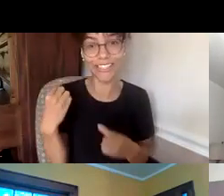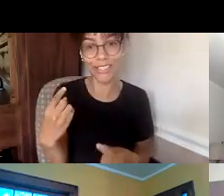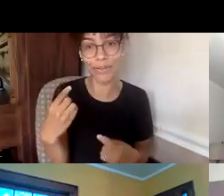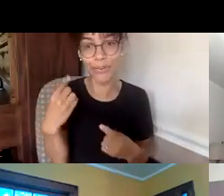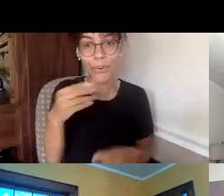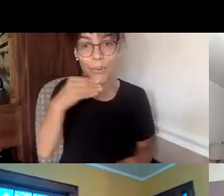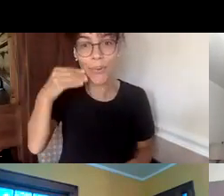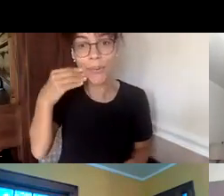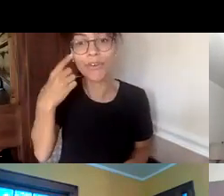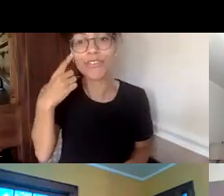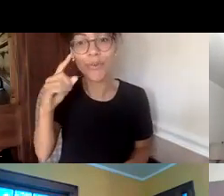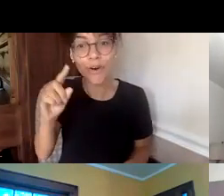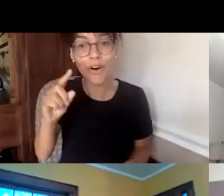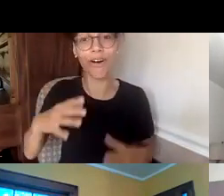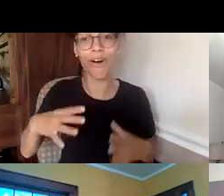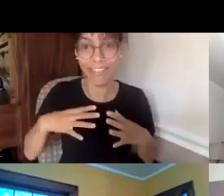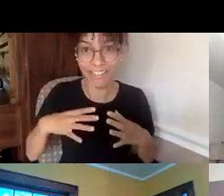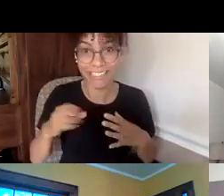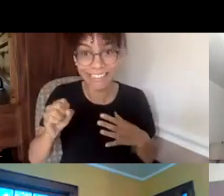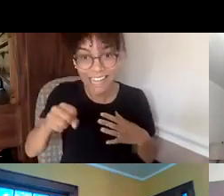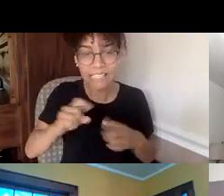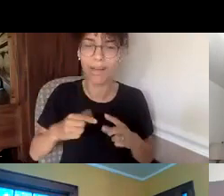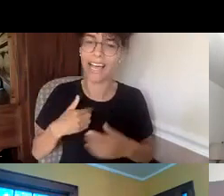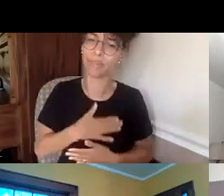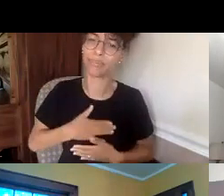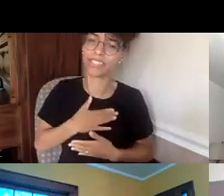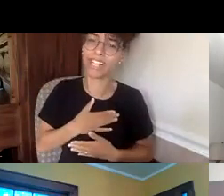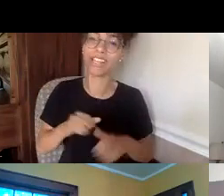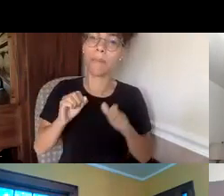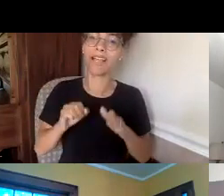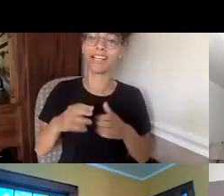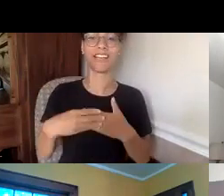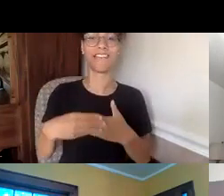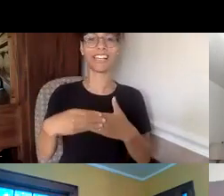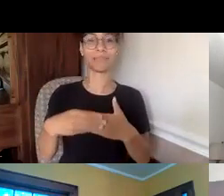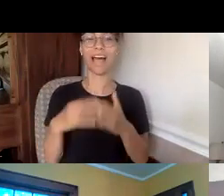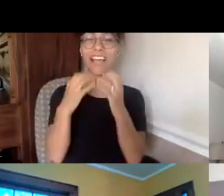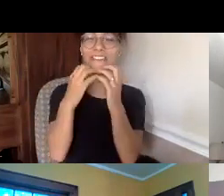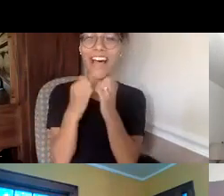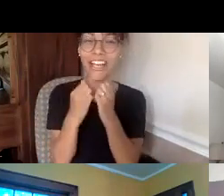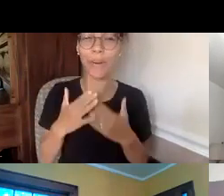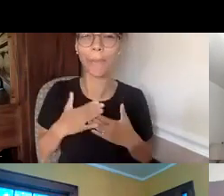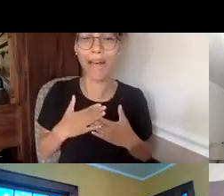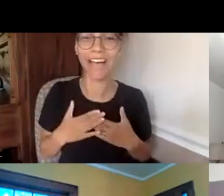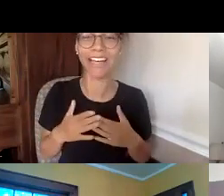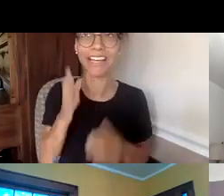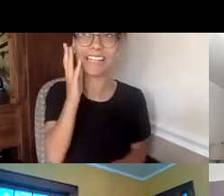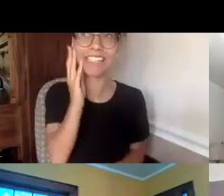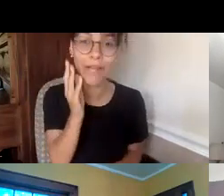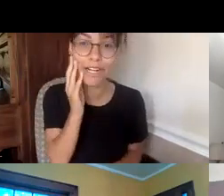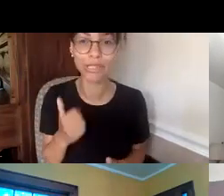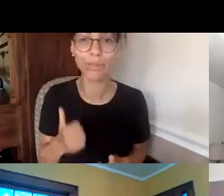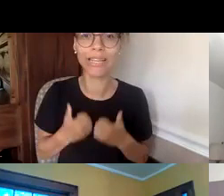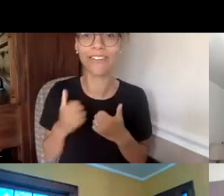and whatnot, but I do appreciate the ability to I value my experience living in other places as